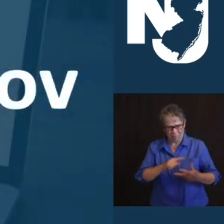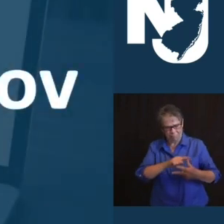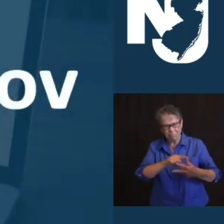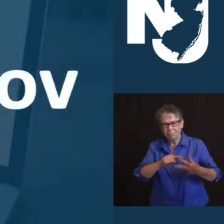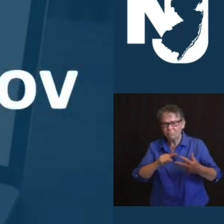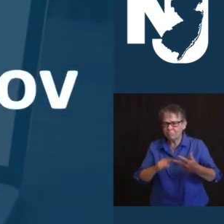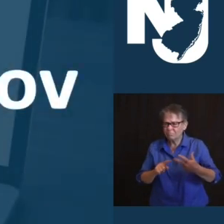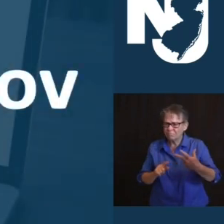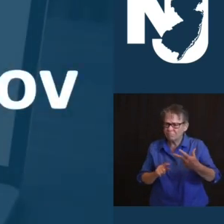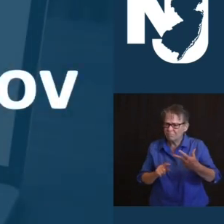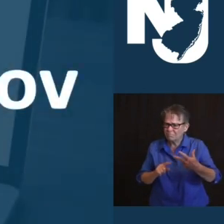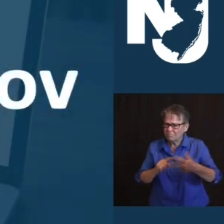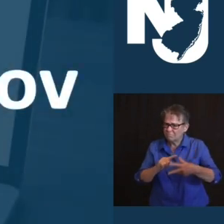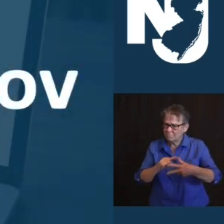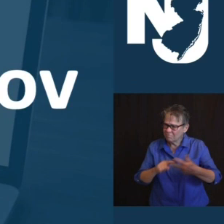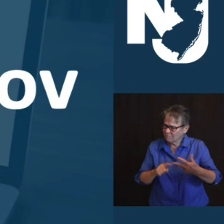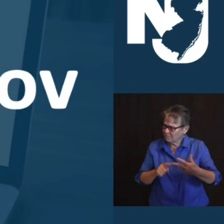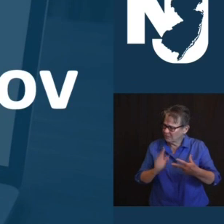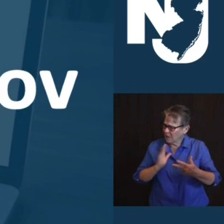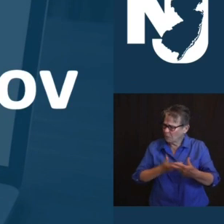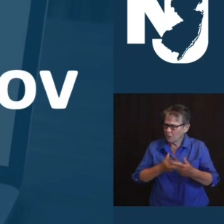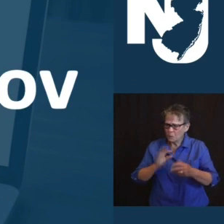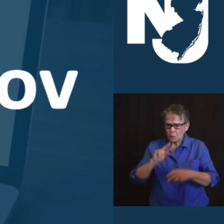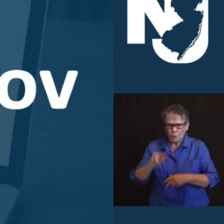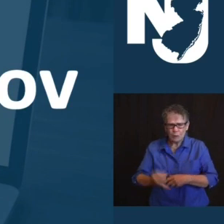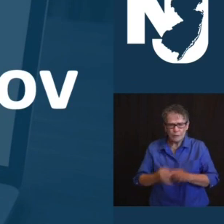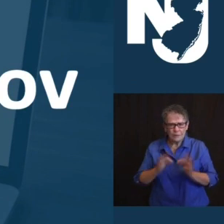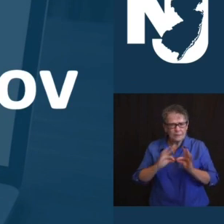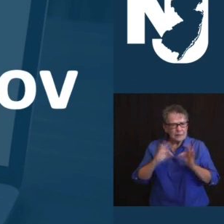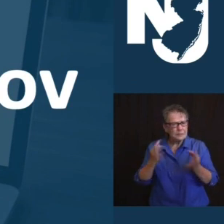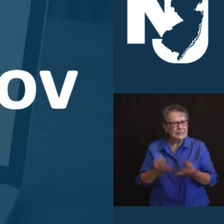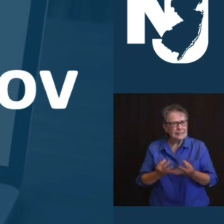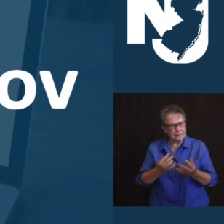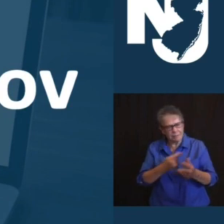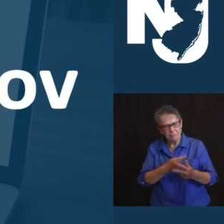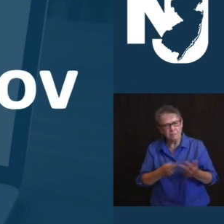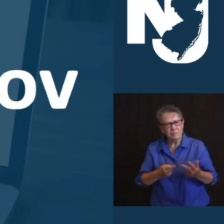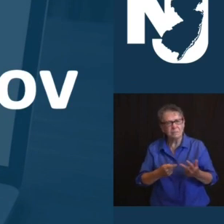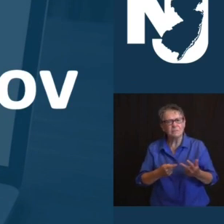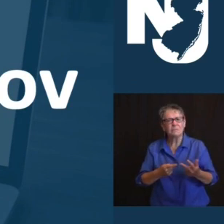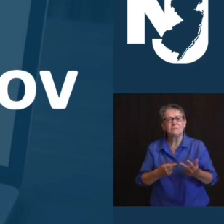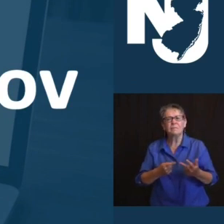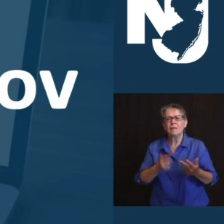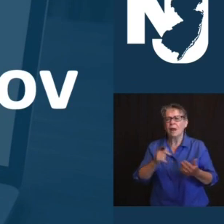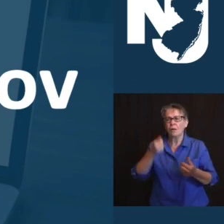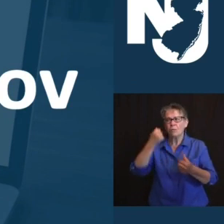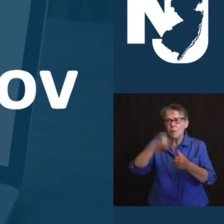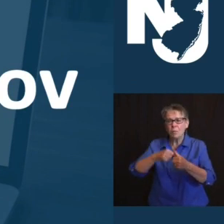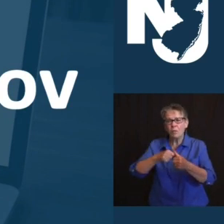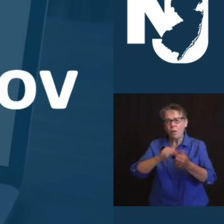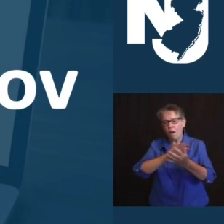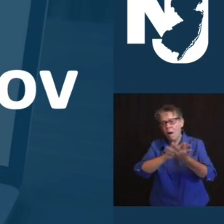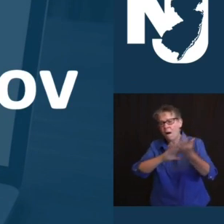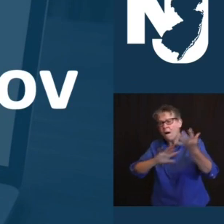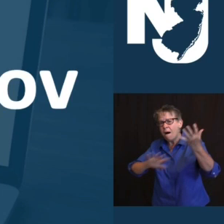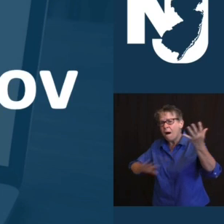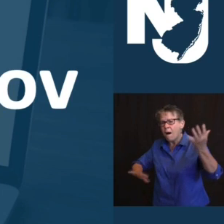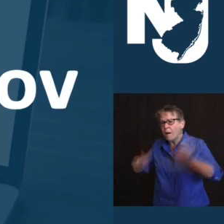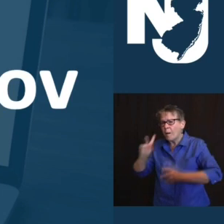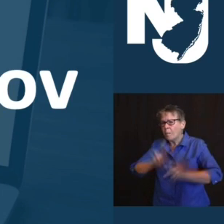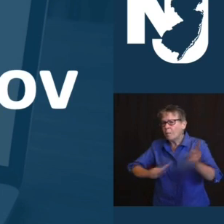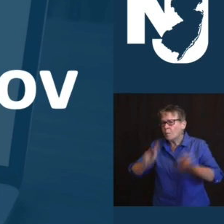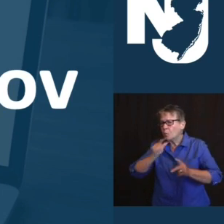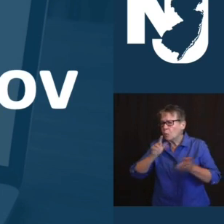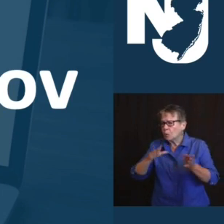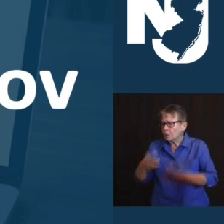gone. Please keep them in mind as you go about your days. Our goal is to prevent more families from having to mourn. Far,